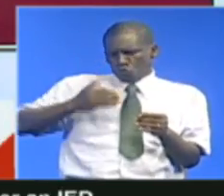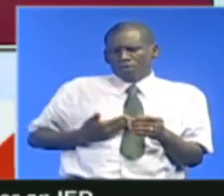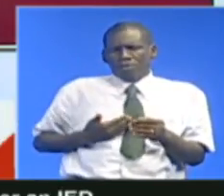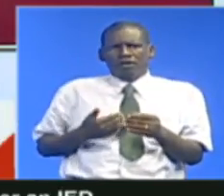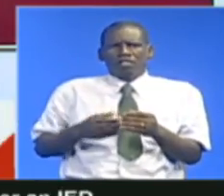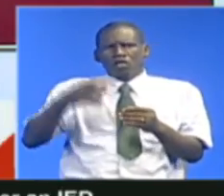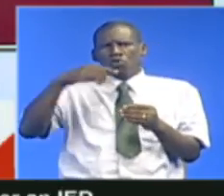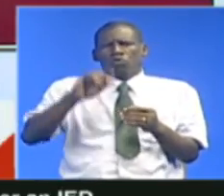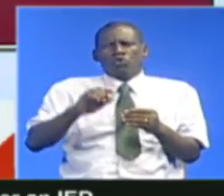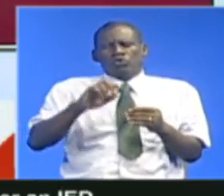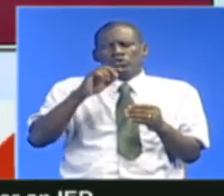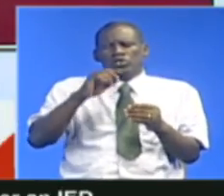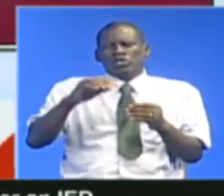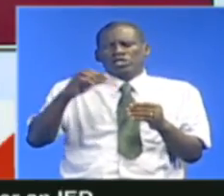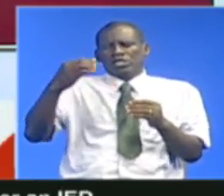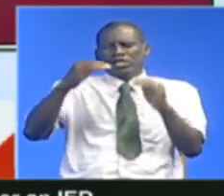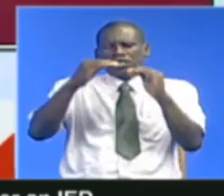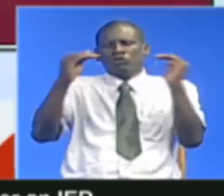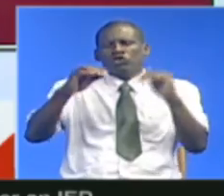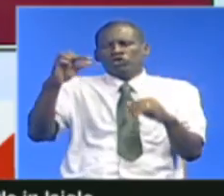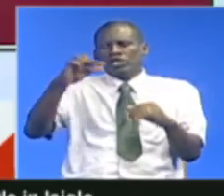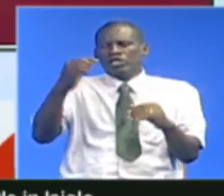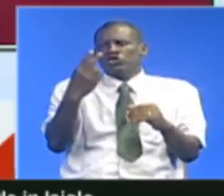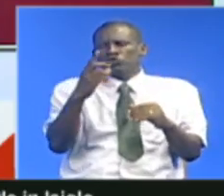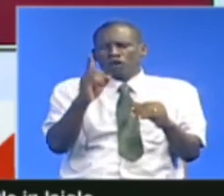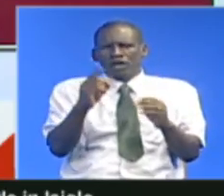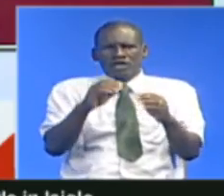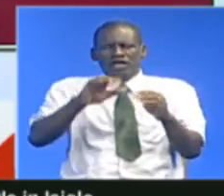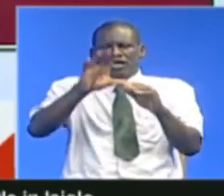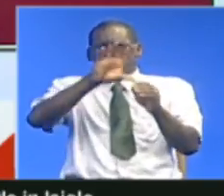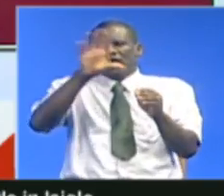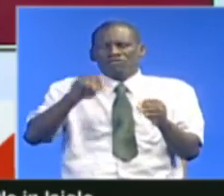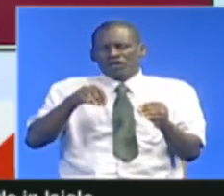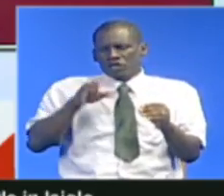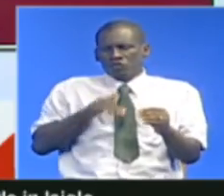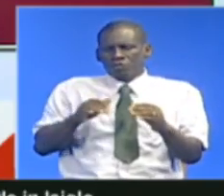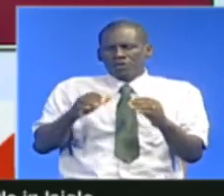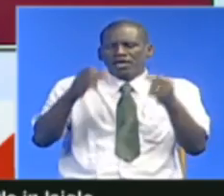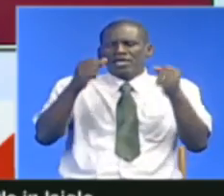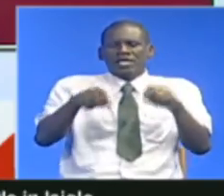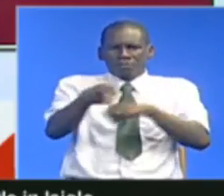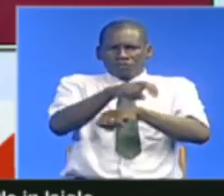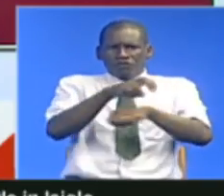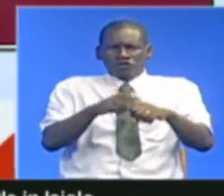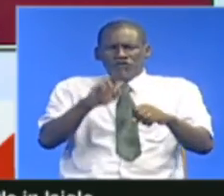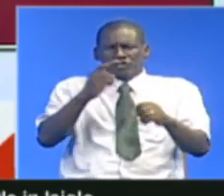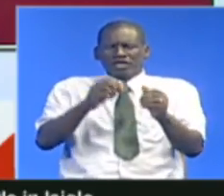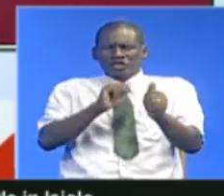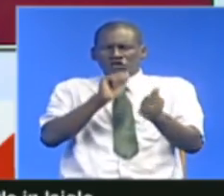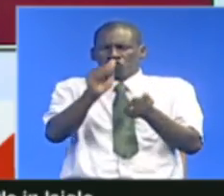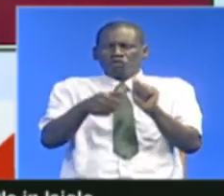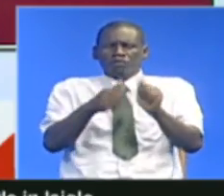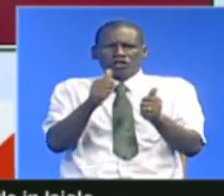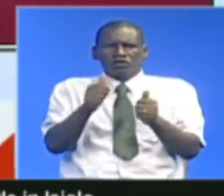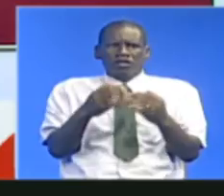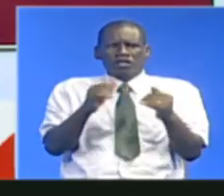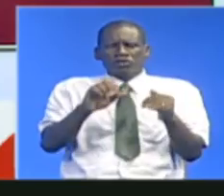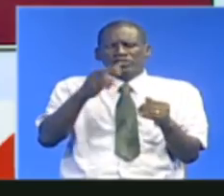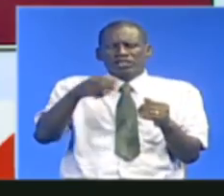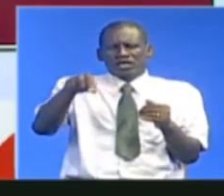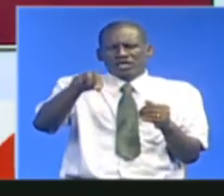African champions Equatorial Guinea 2-1 in an Africa Women's Cup of Nations second round first leg qualifier. The second leg